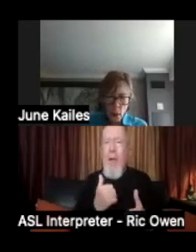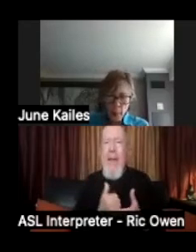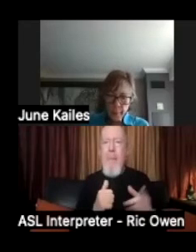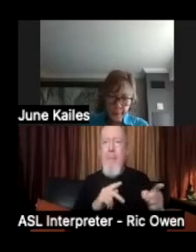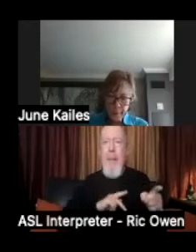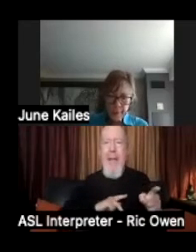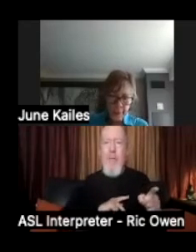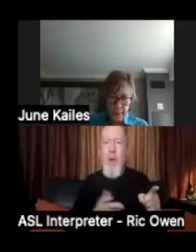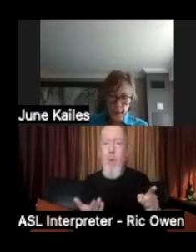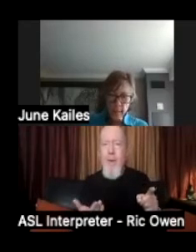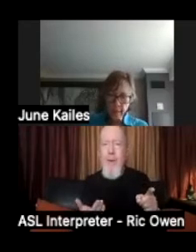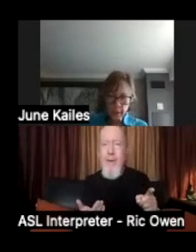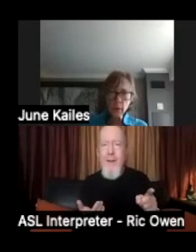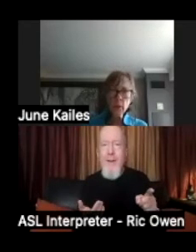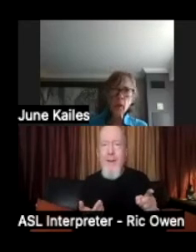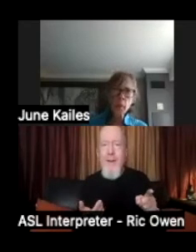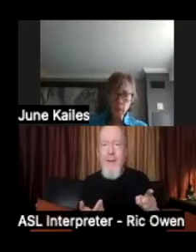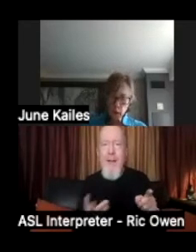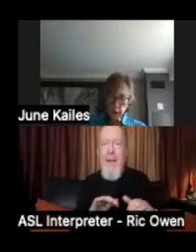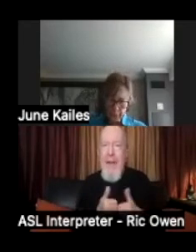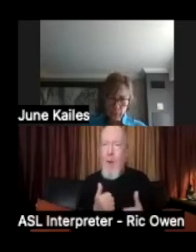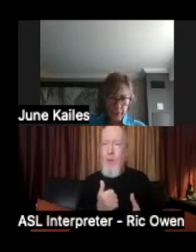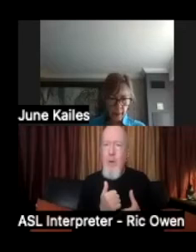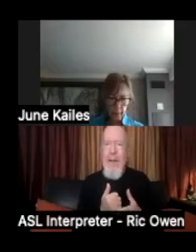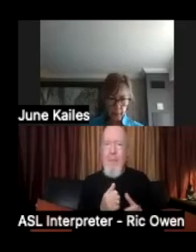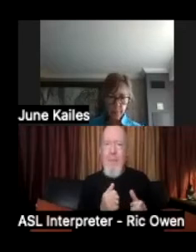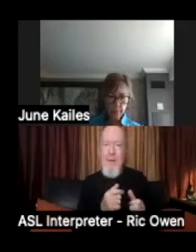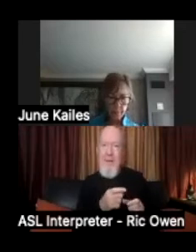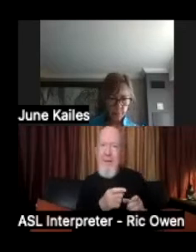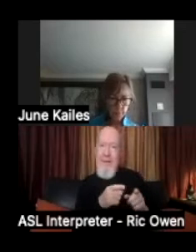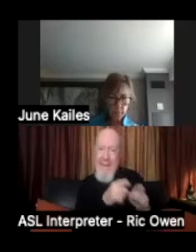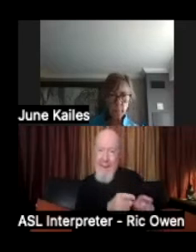Pedro with their individual emergency plans.